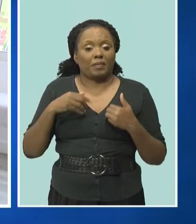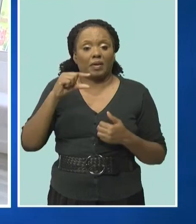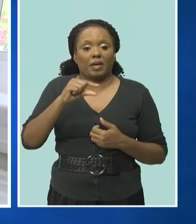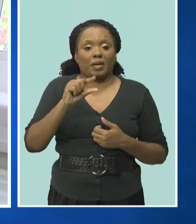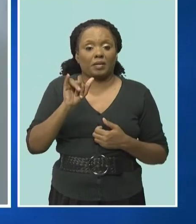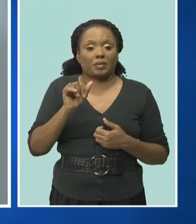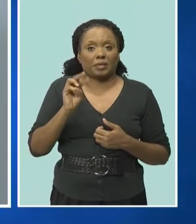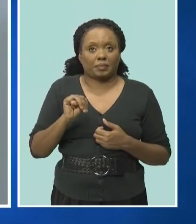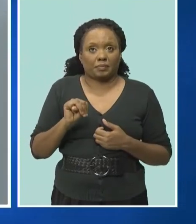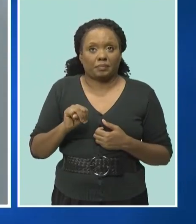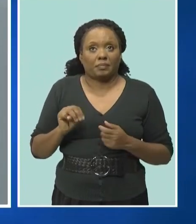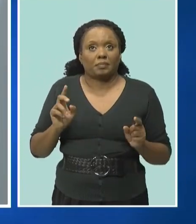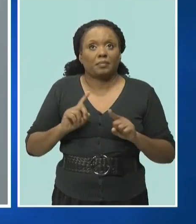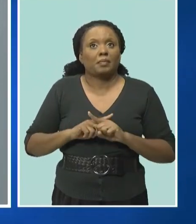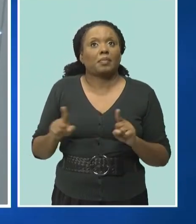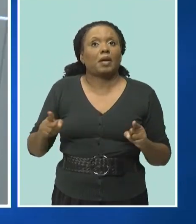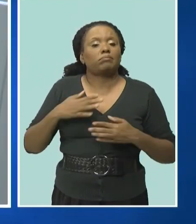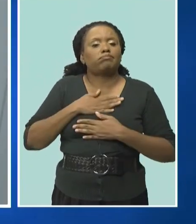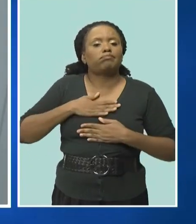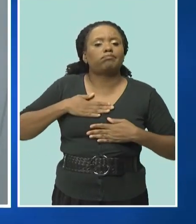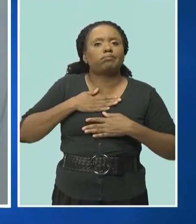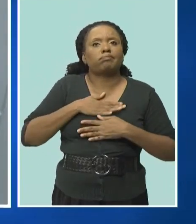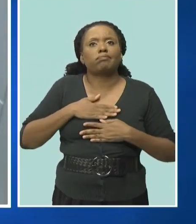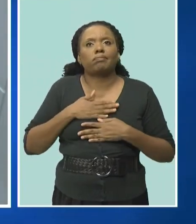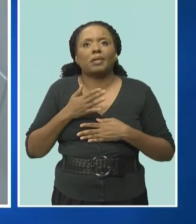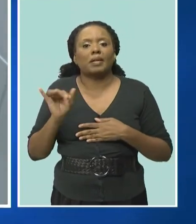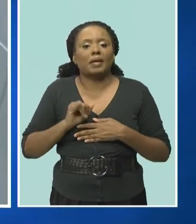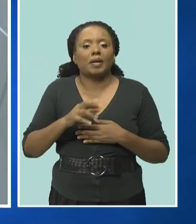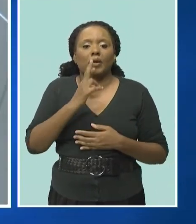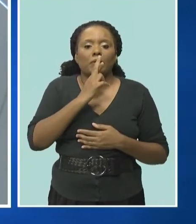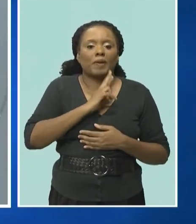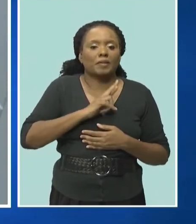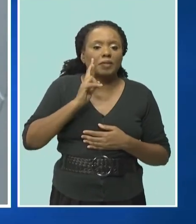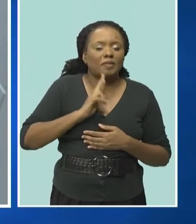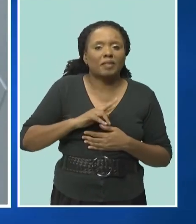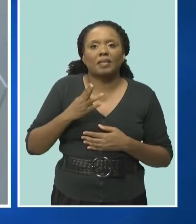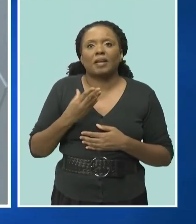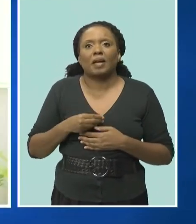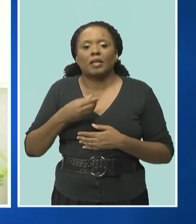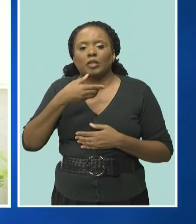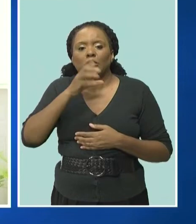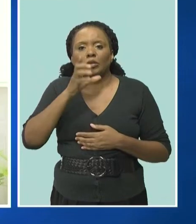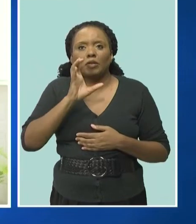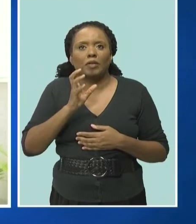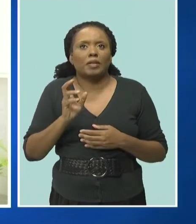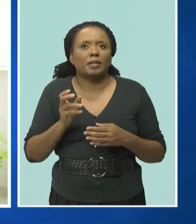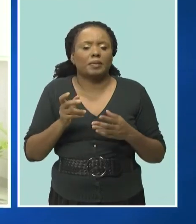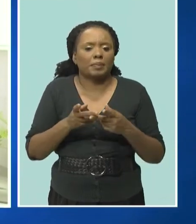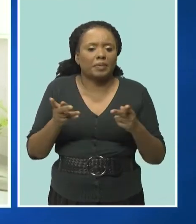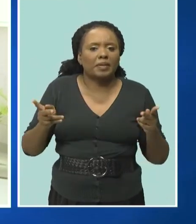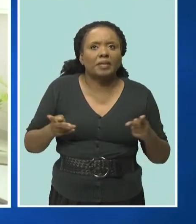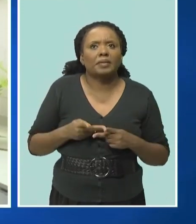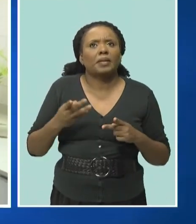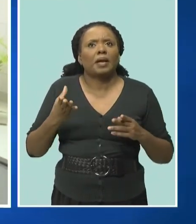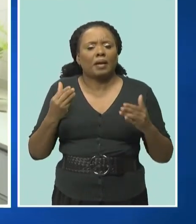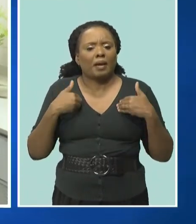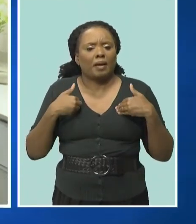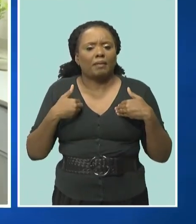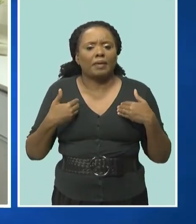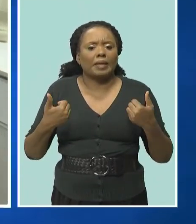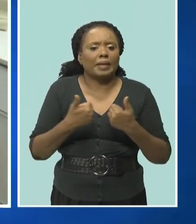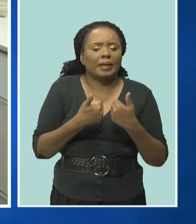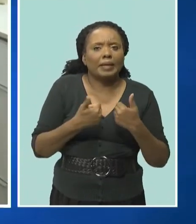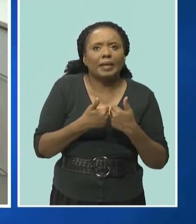will also cater to leisure activities with a restaurant and pub and open areas where residents can have games and